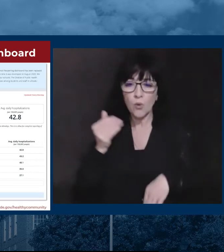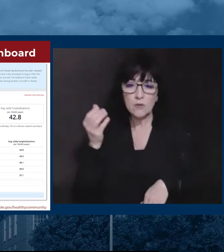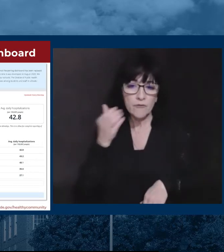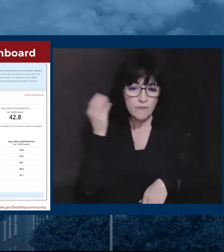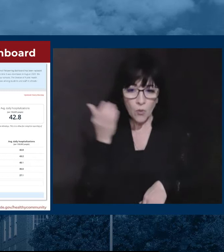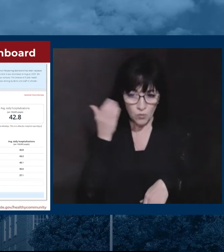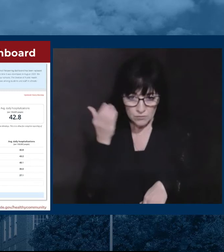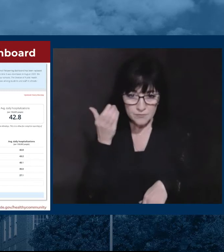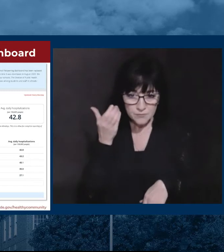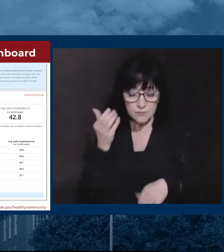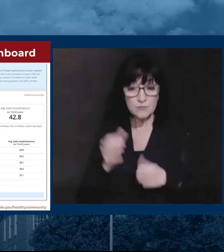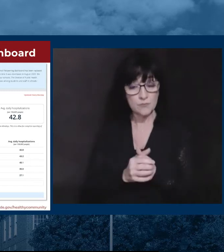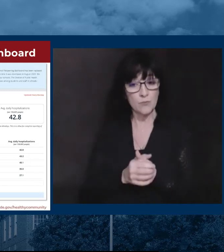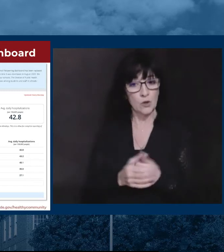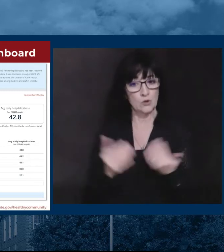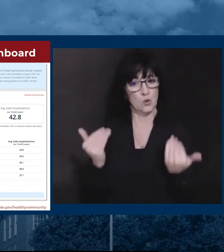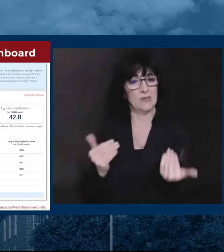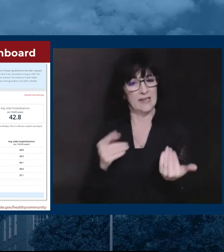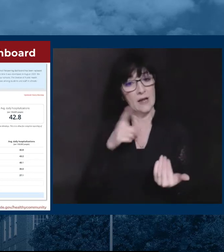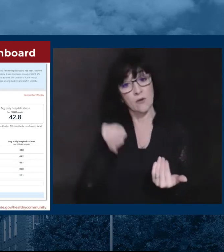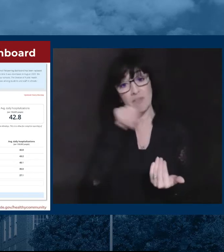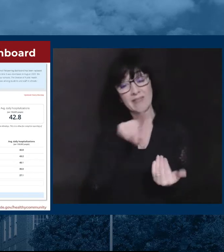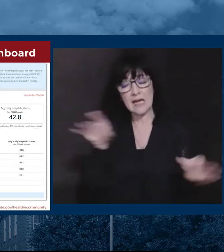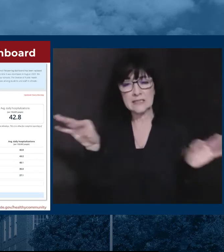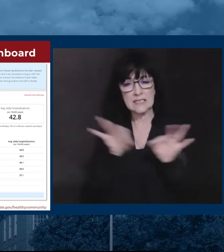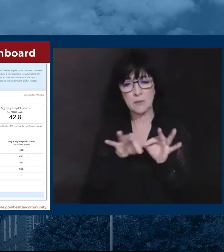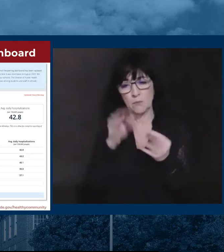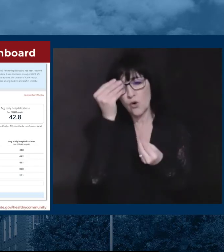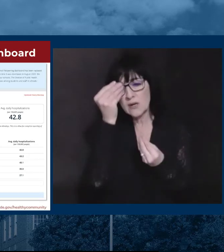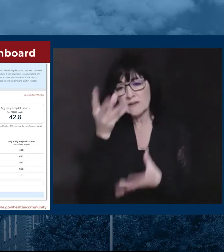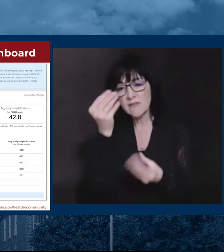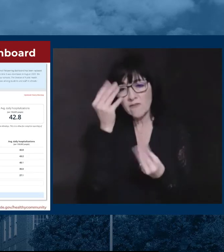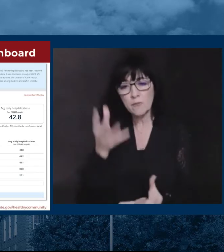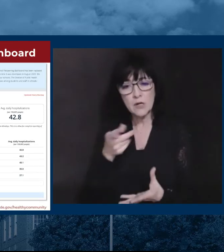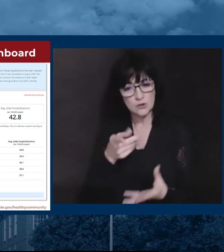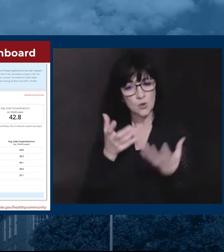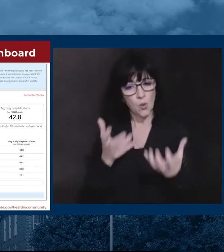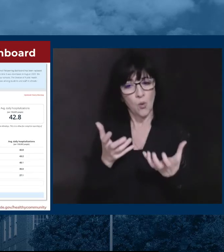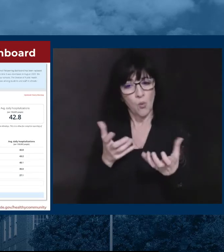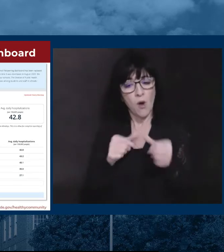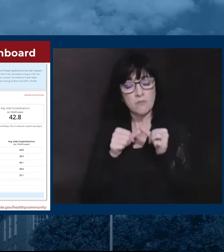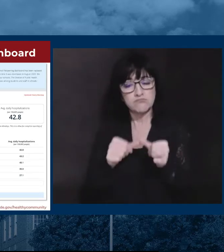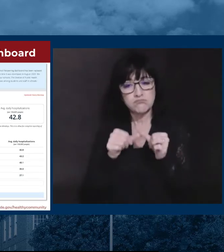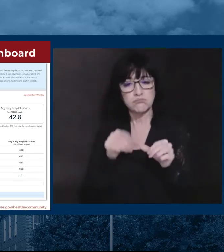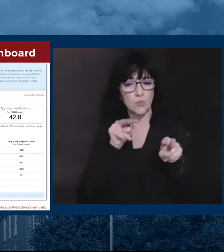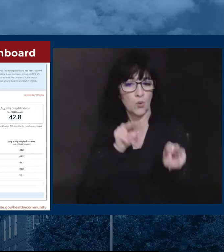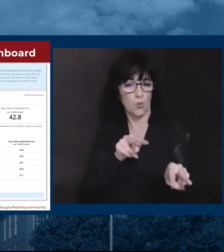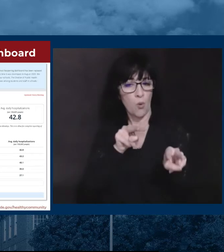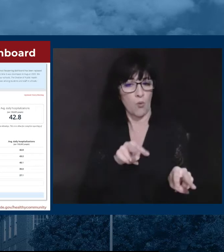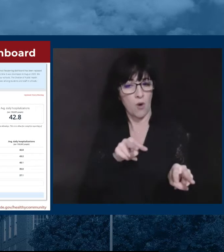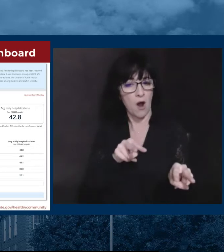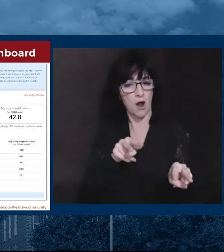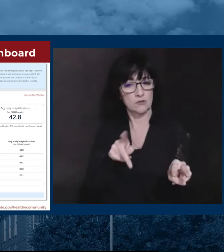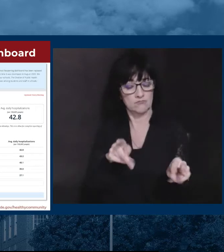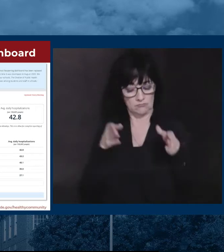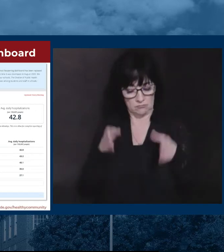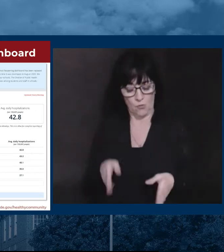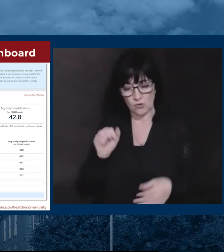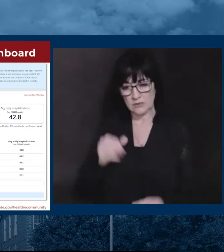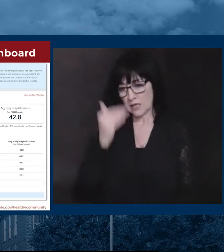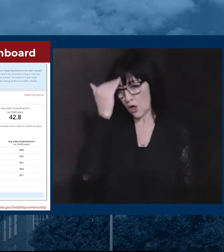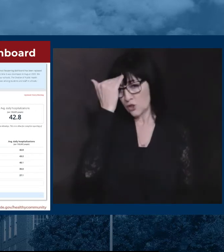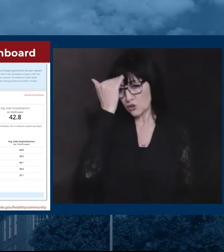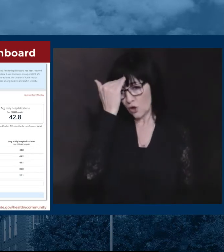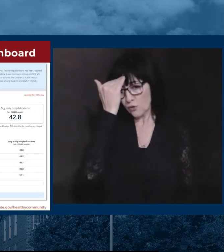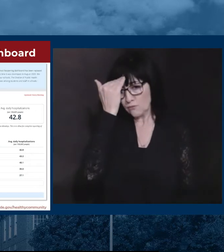week. So it's important information that we all continue to keep an eye on. But again, we just don't see it as an